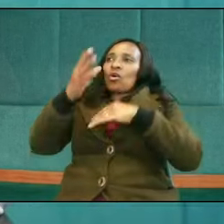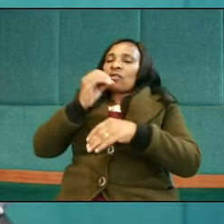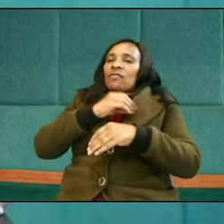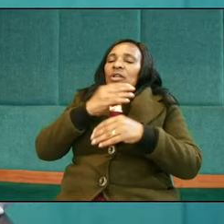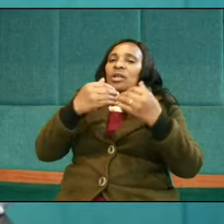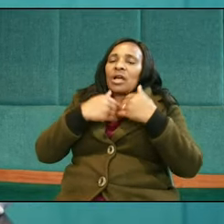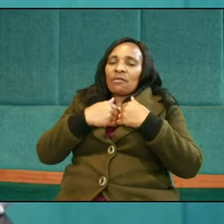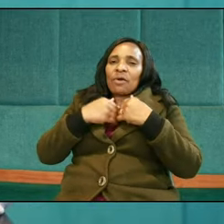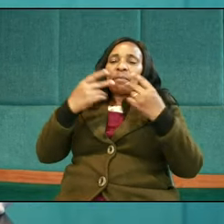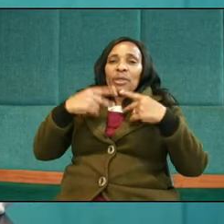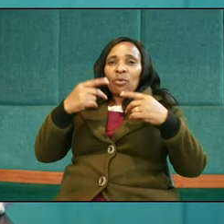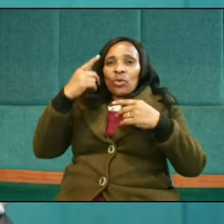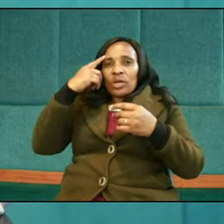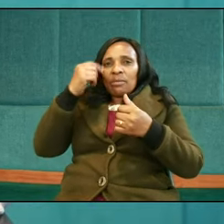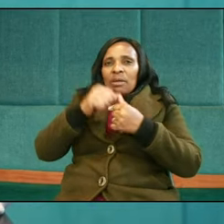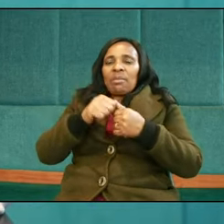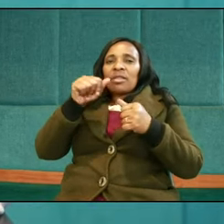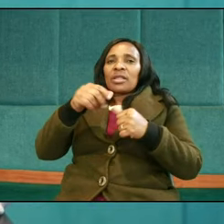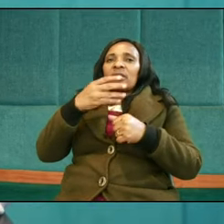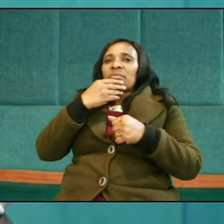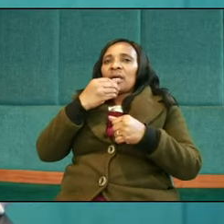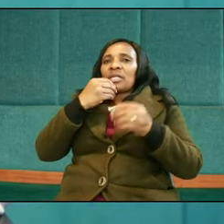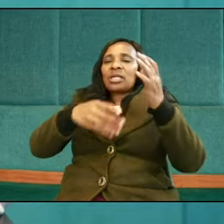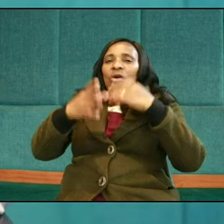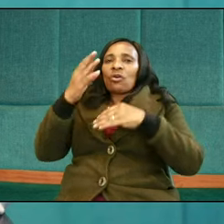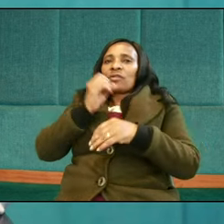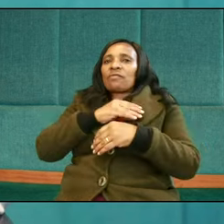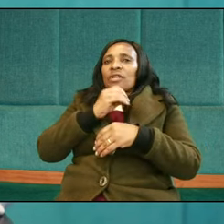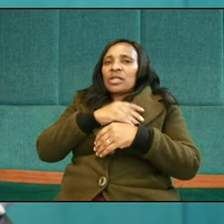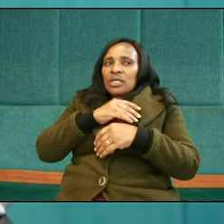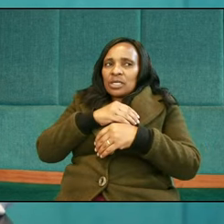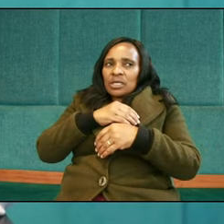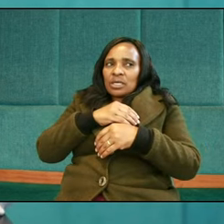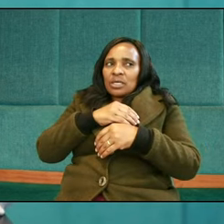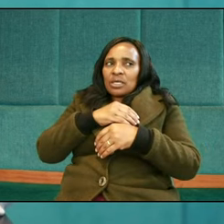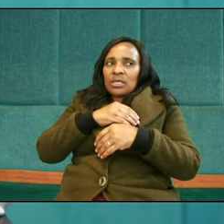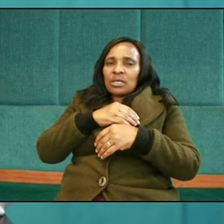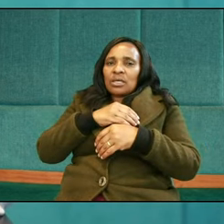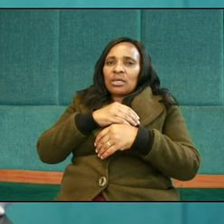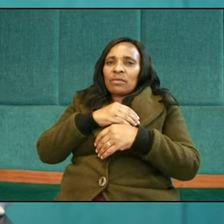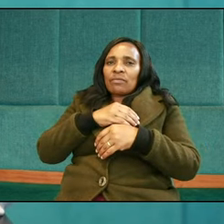people will remember that this man is a God-fearing.